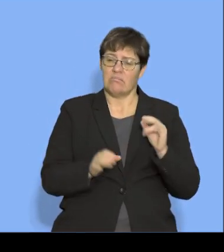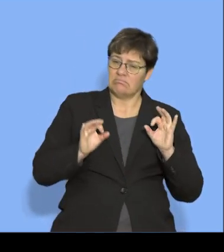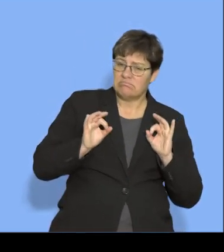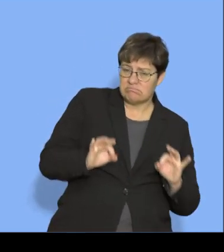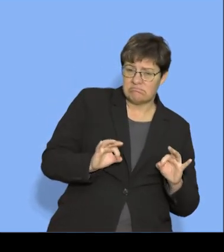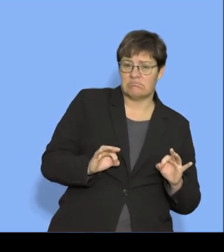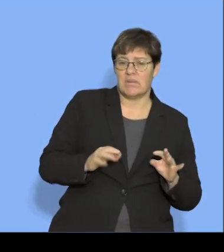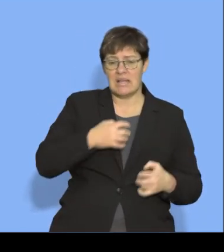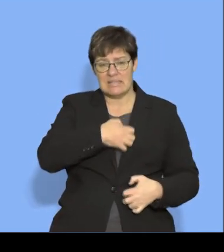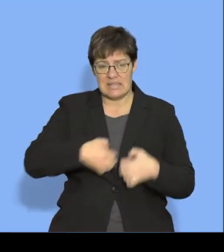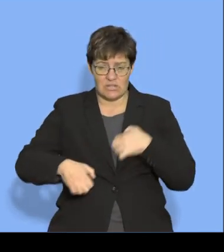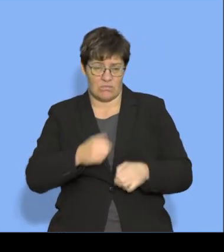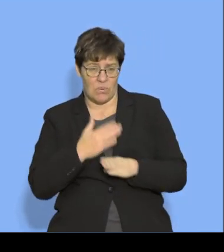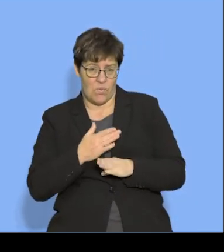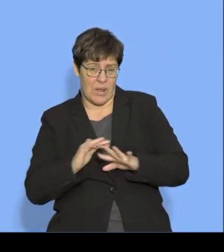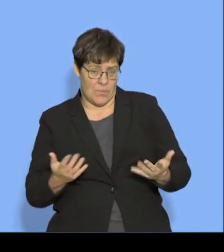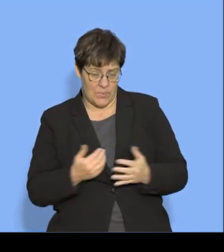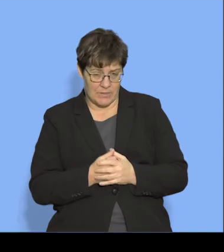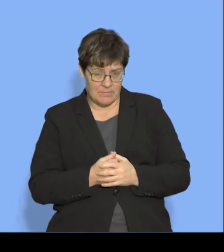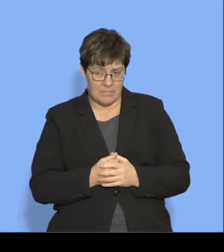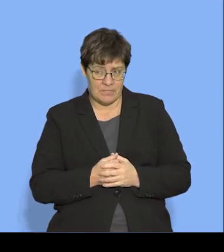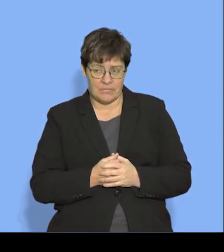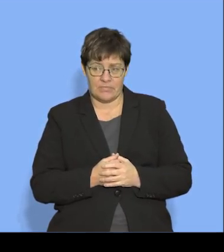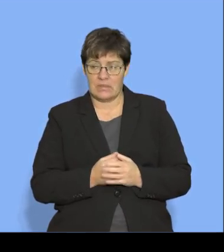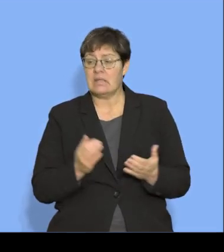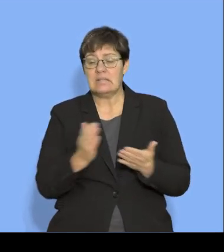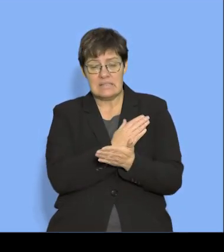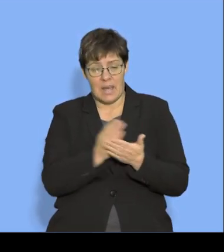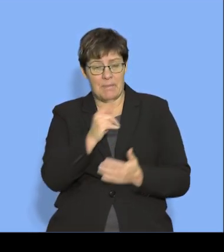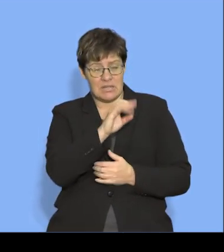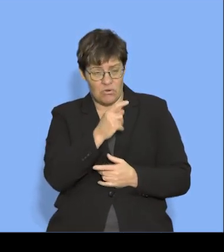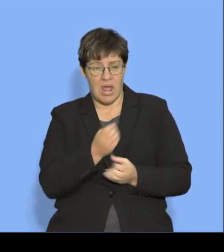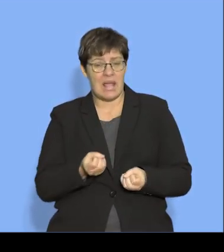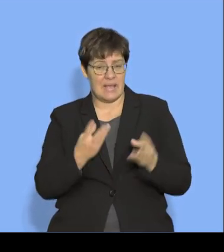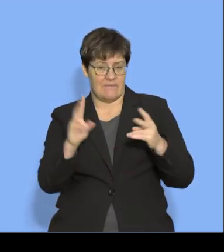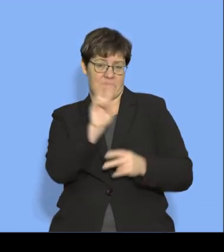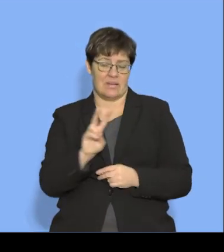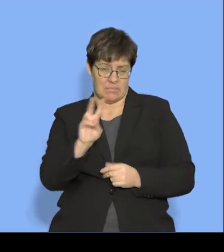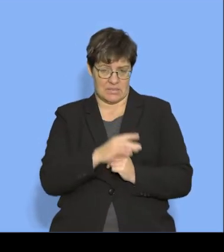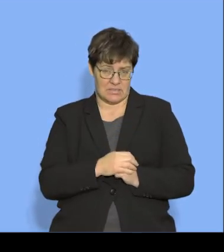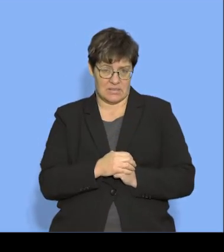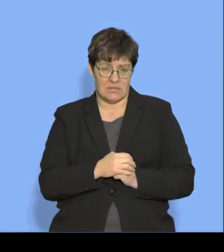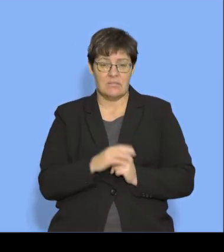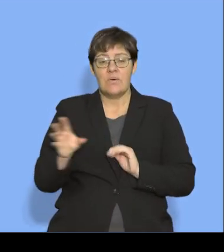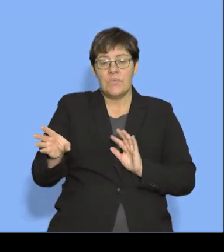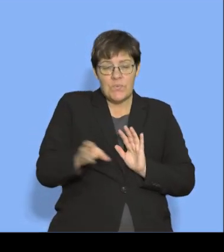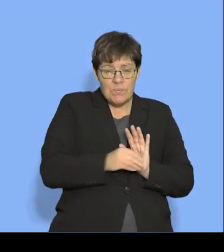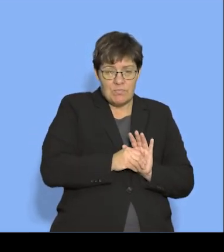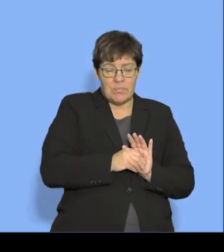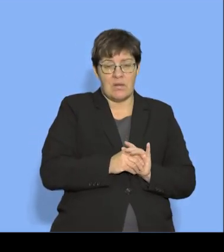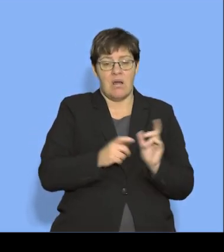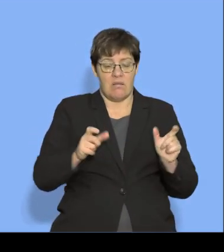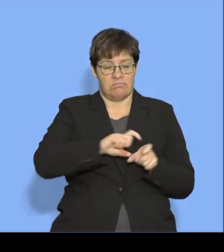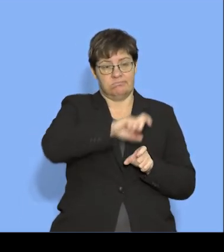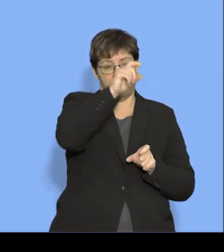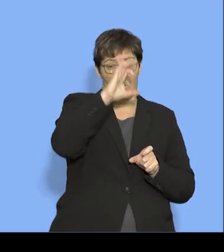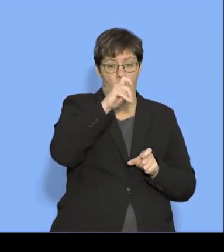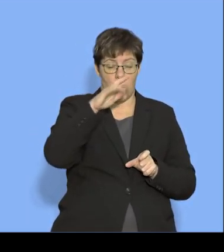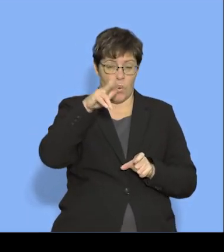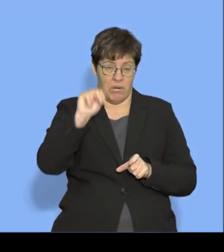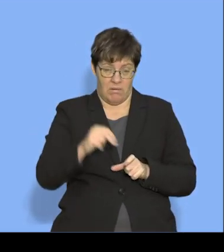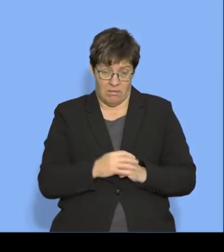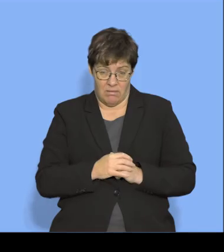terms of the efficiency at which our digestive system functions. Some of the bacteria produce vitamins, which are absorbed by the